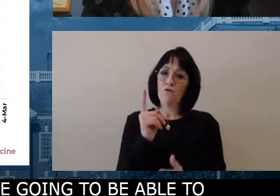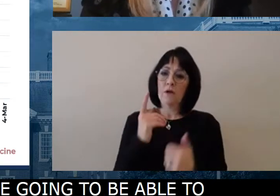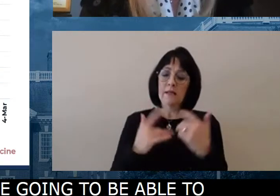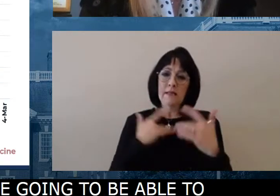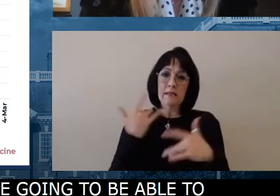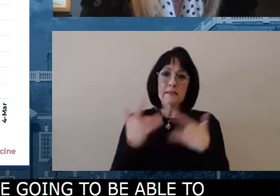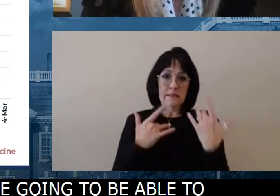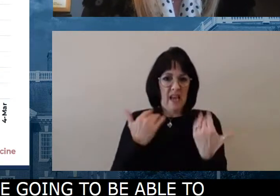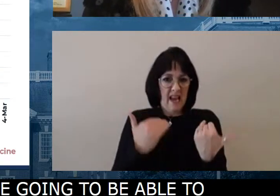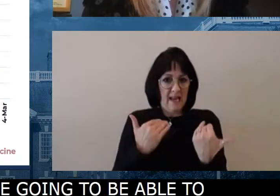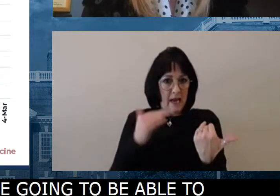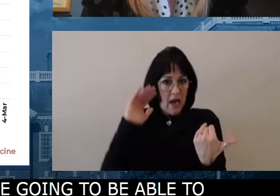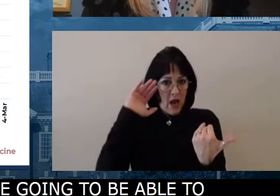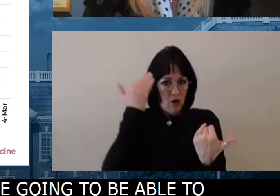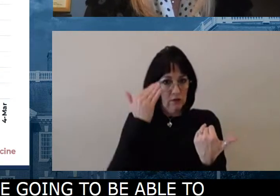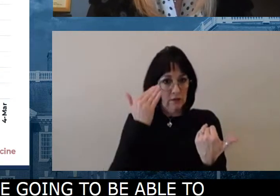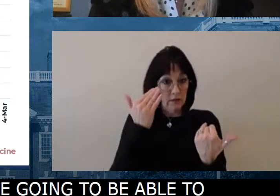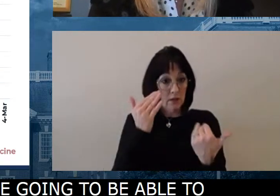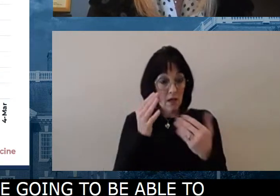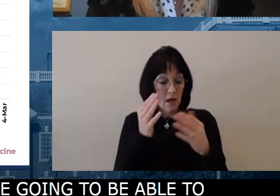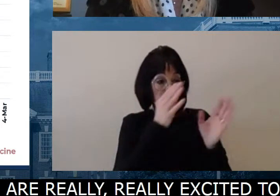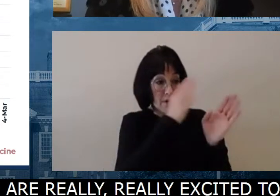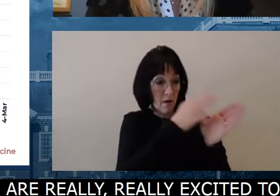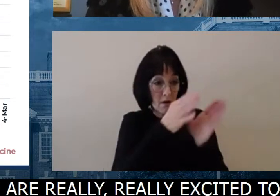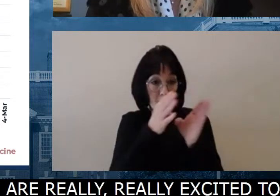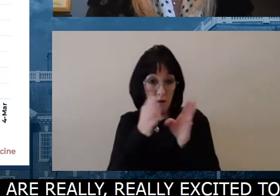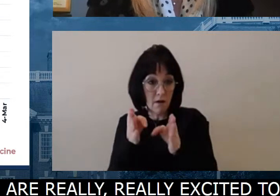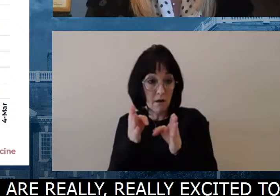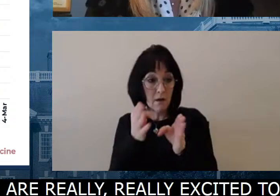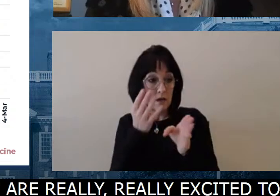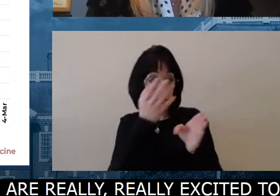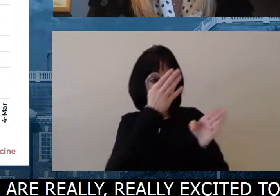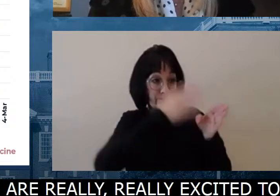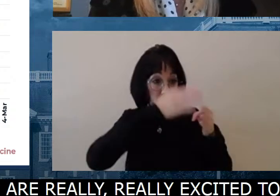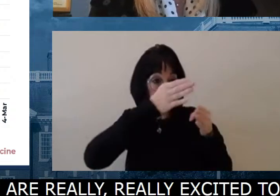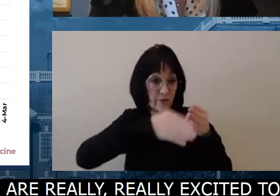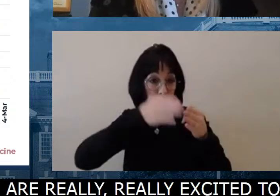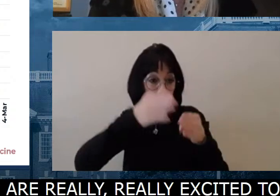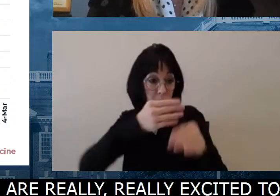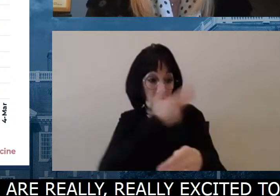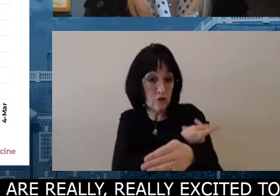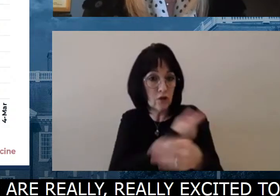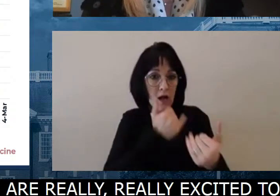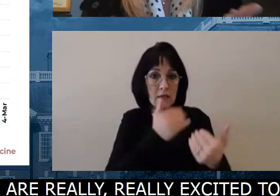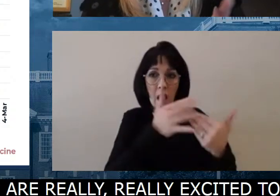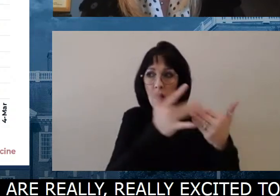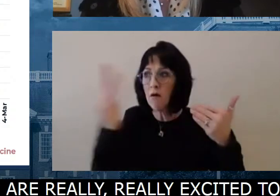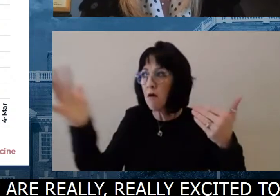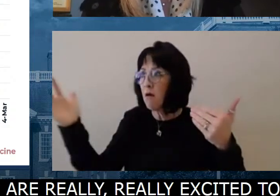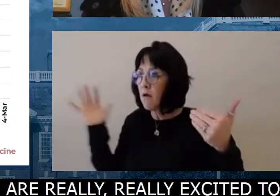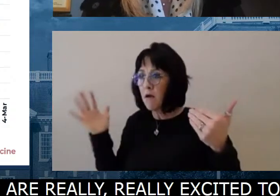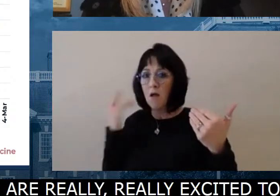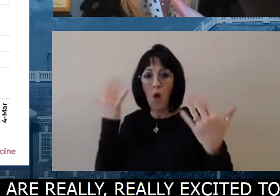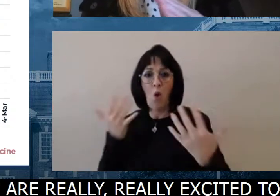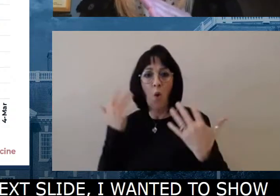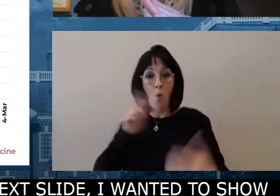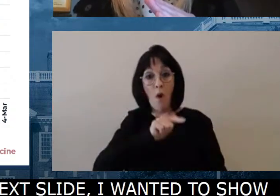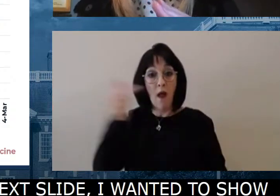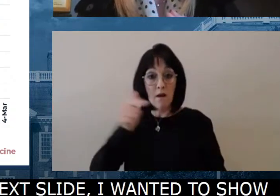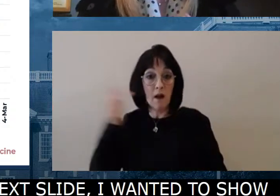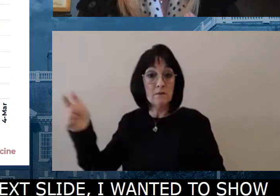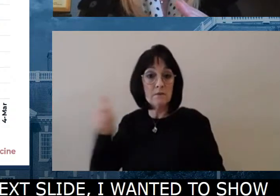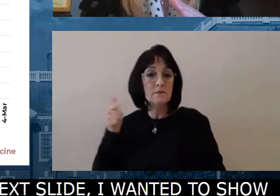next slide, I just wanted to show you, how we are ramping up our efforts. So you can see that line when you go from the 24th of